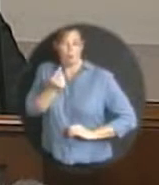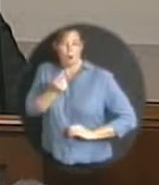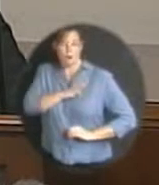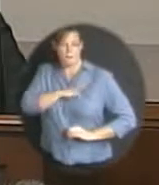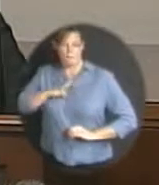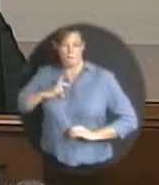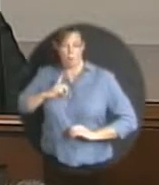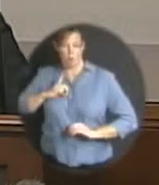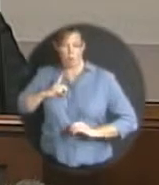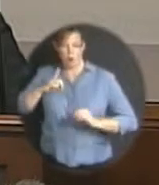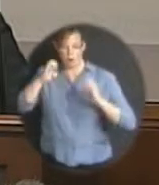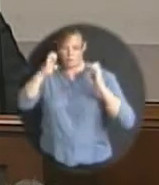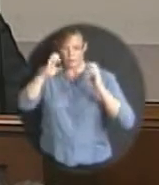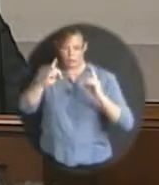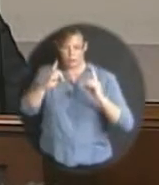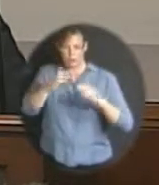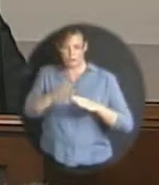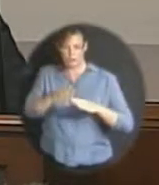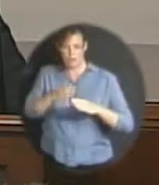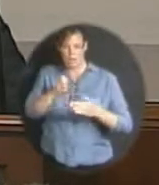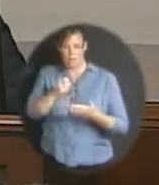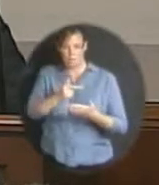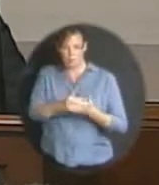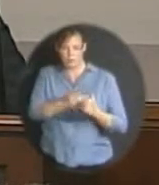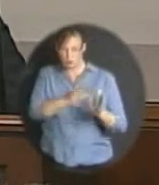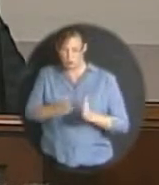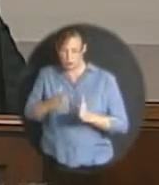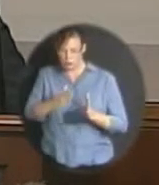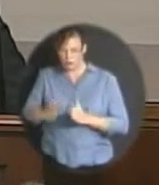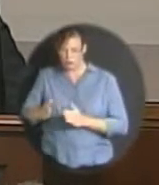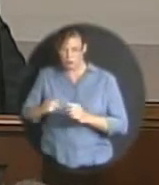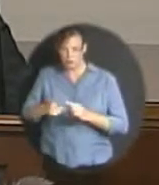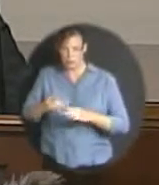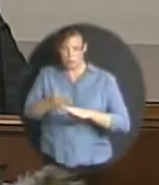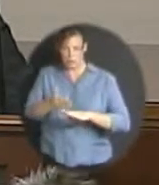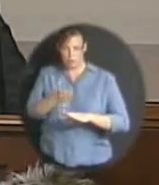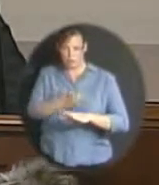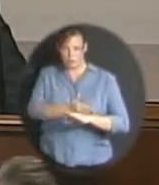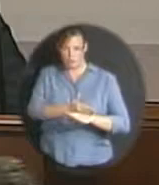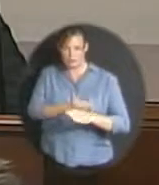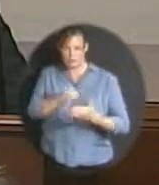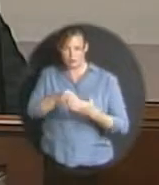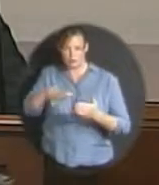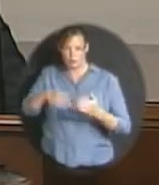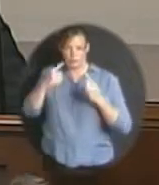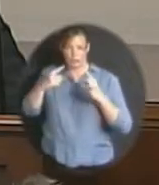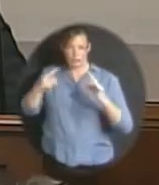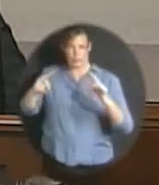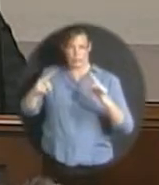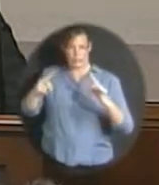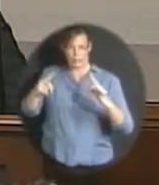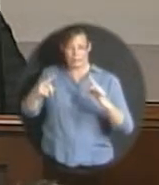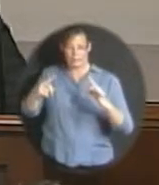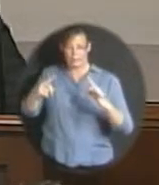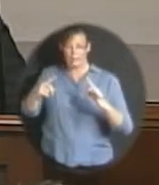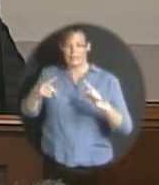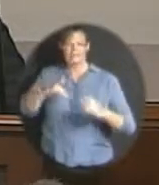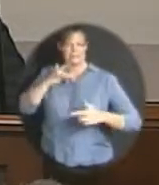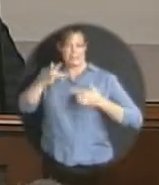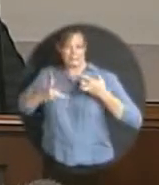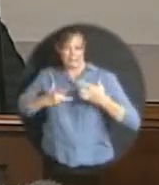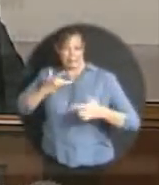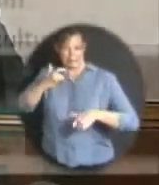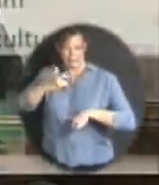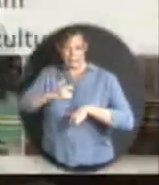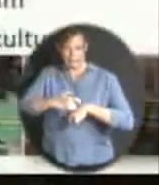of Education approved strategic direction, increasing student achievement. It's truly an exciting